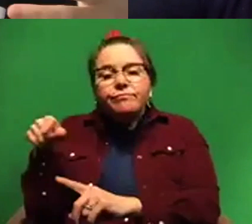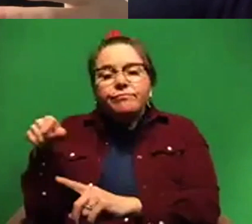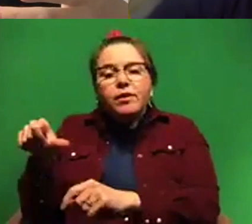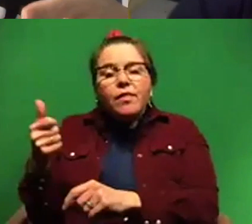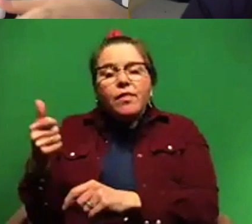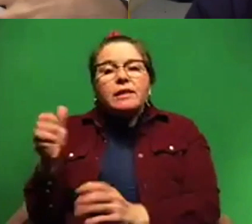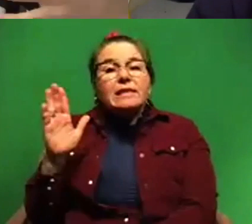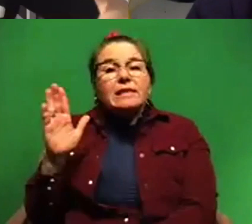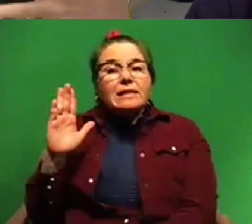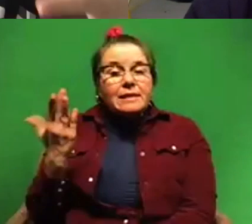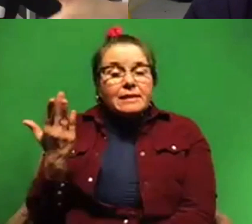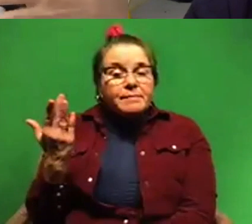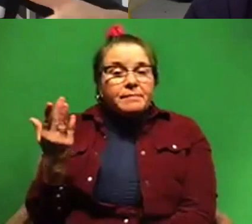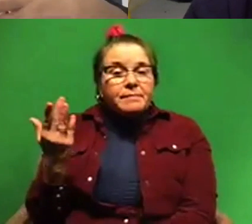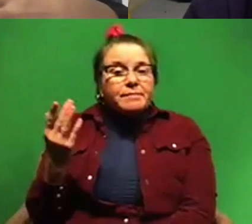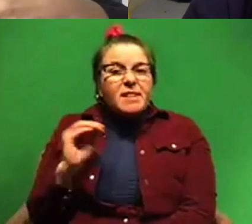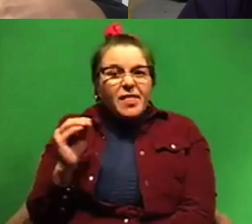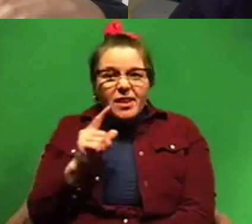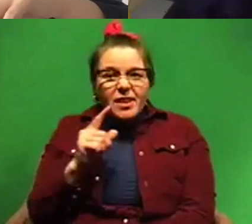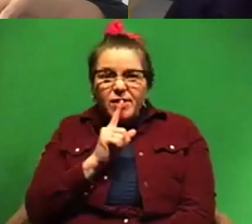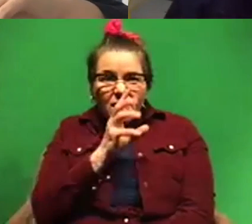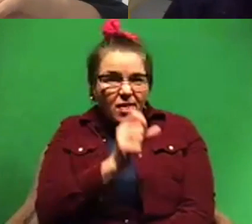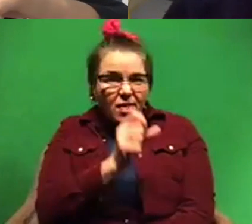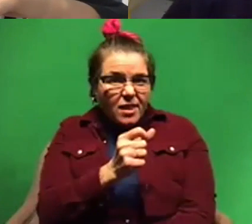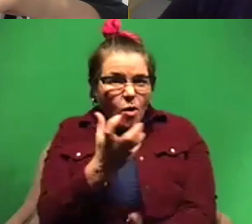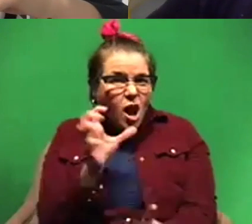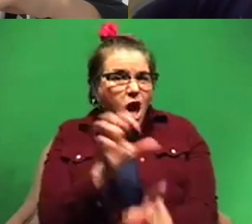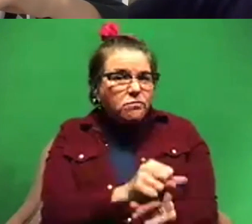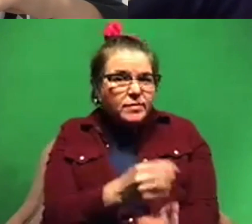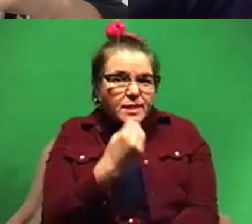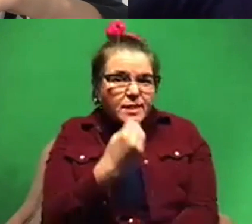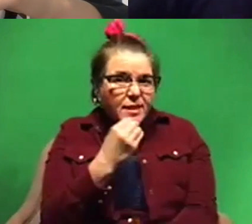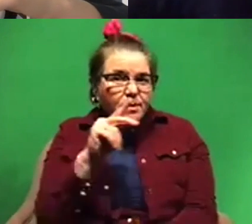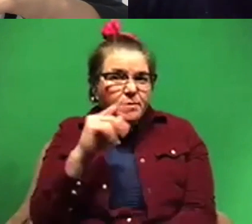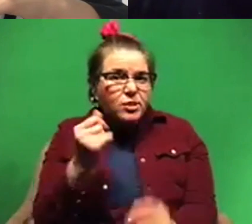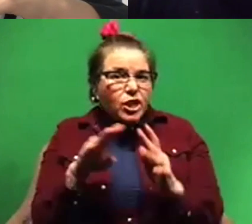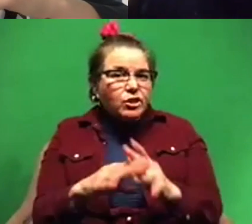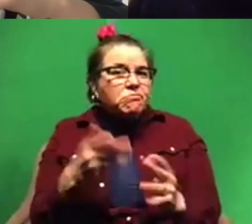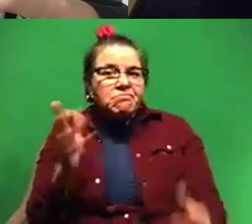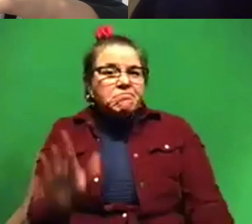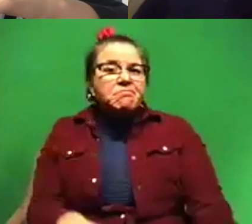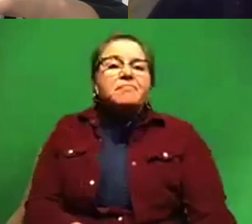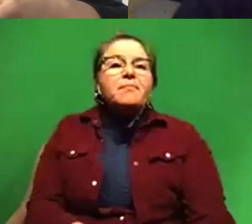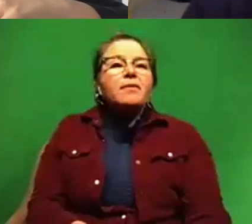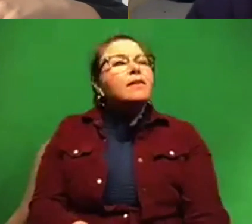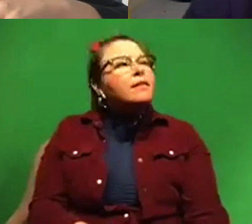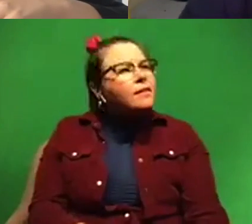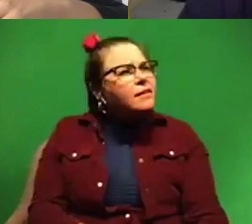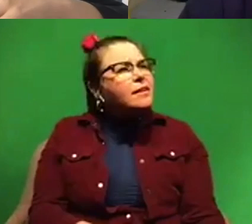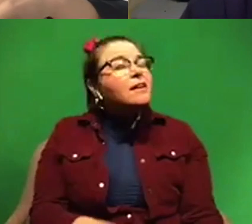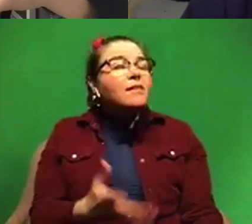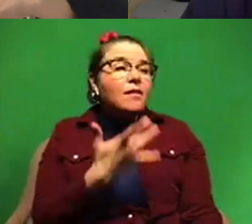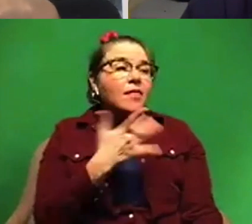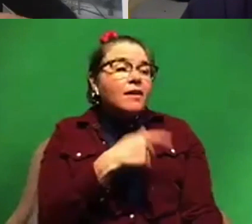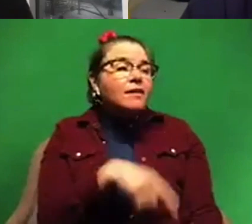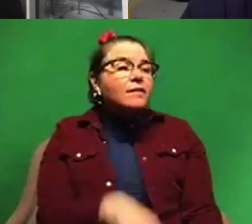like, nothing is really going after these poor Jackson sharks. That's very convenient for them. They look